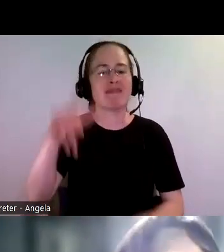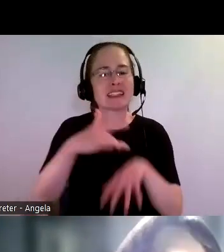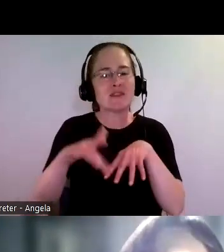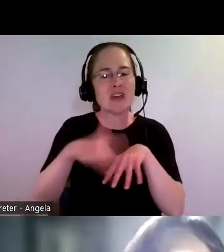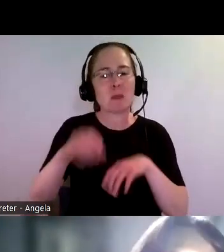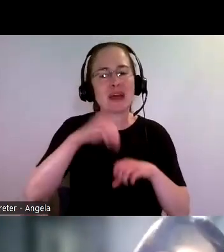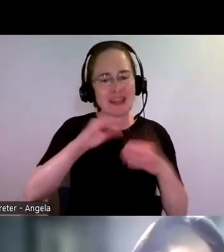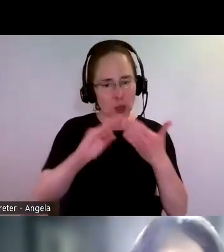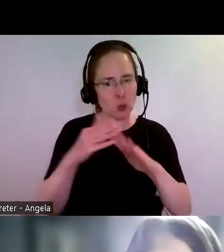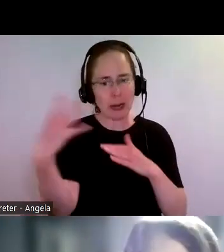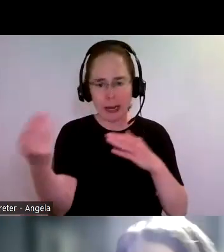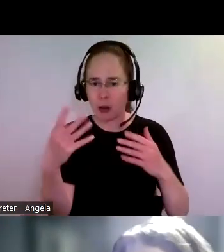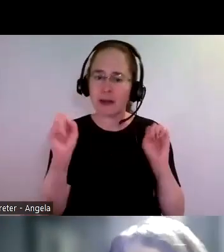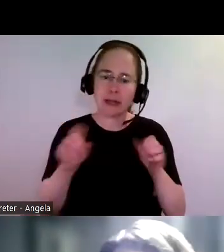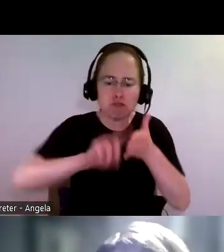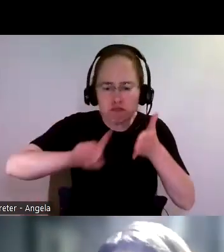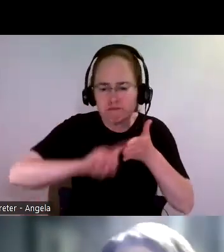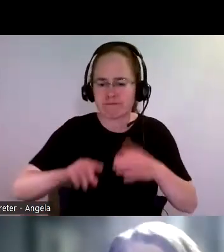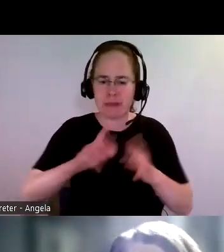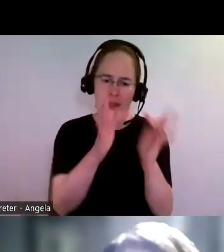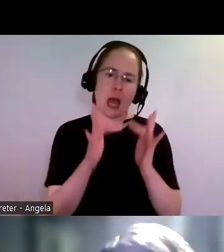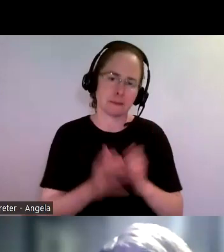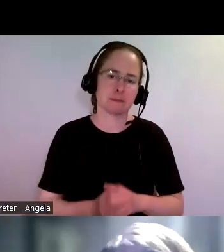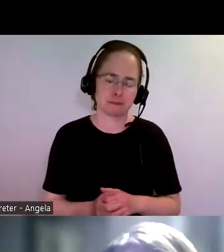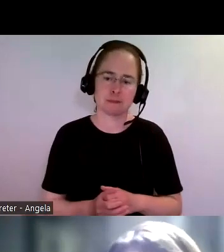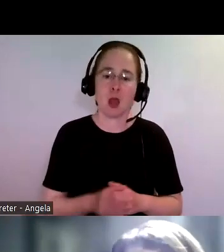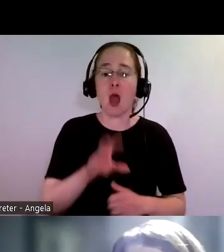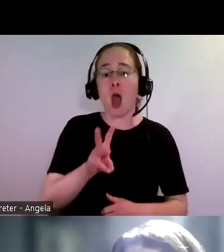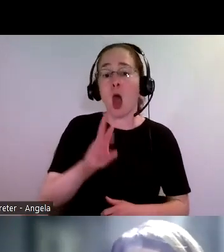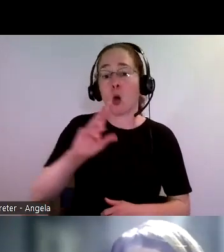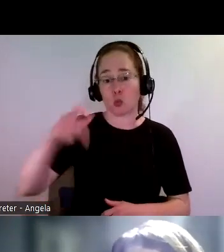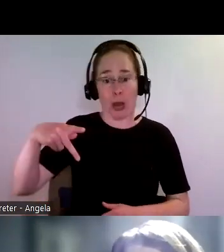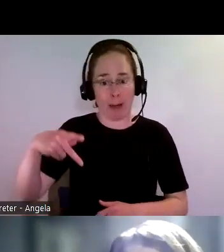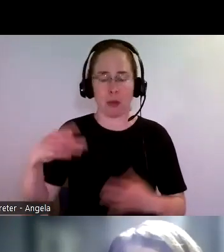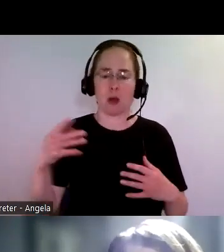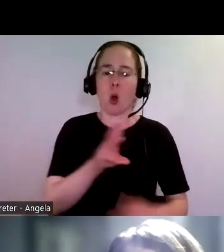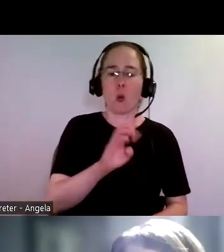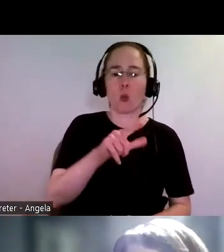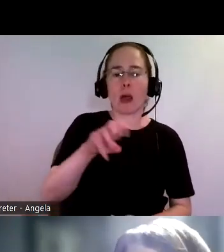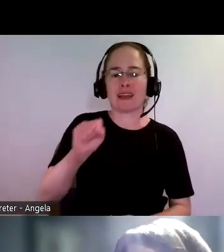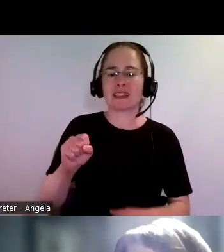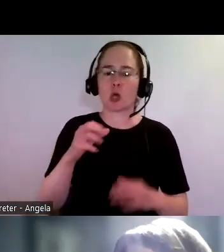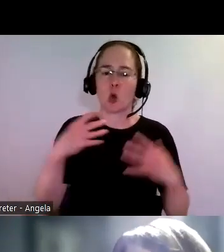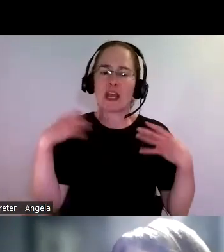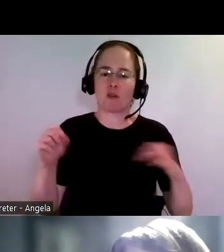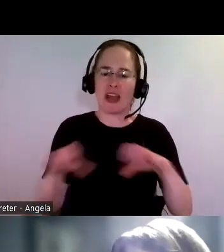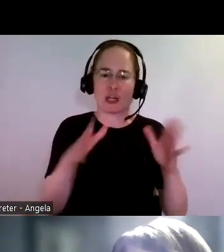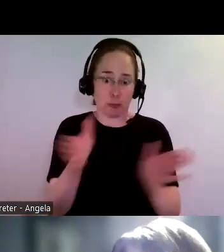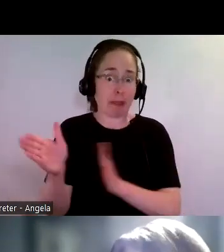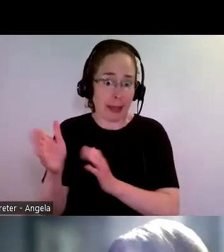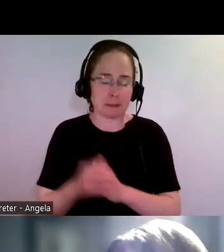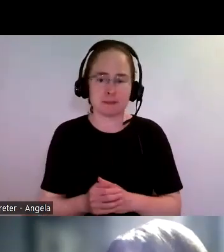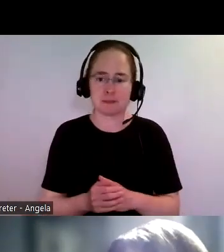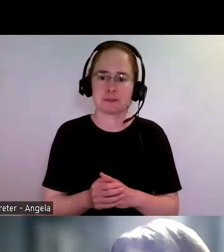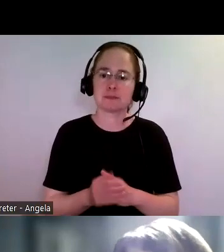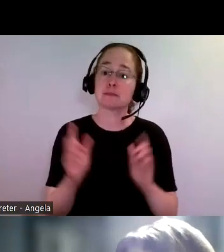the community, and you can look it up online. Also RAP, as I said, Wellness Recovery Action Plan. Some